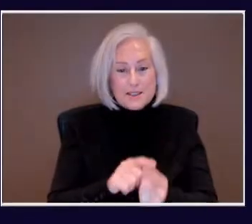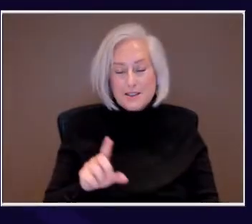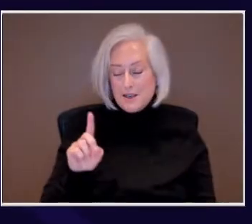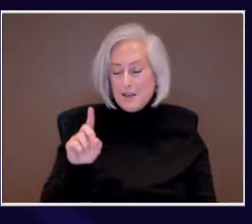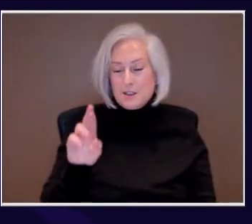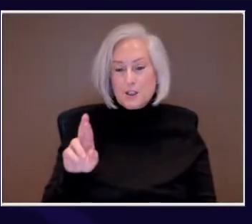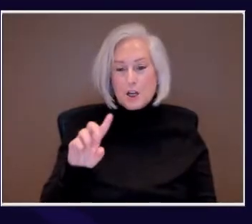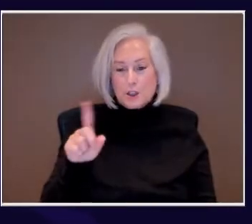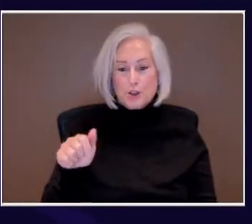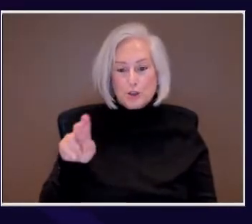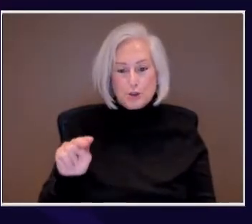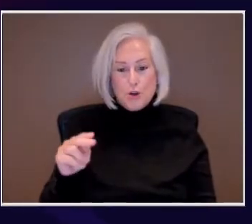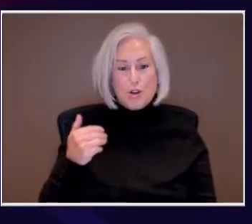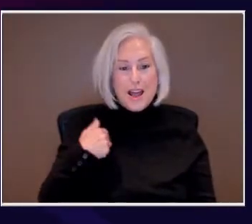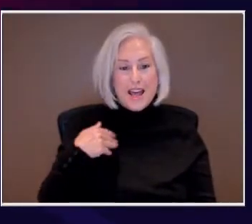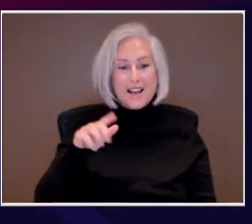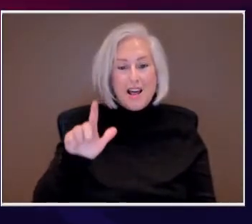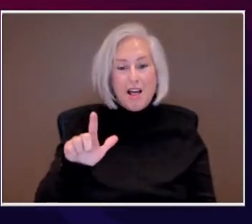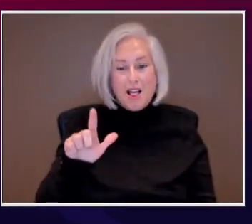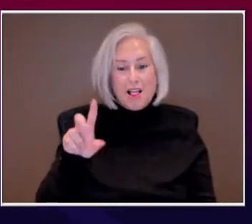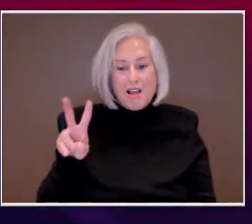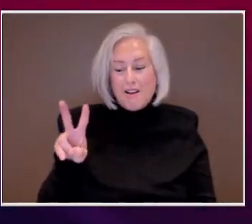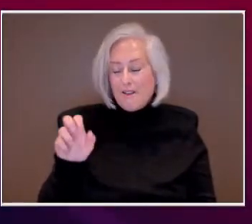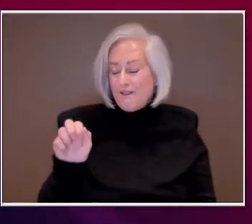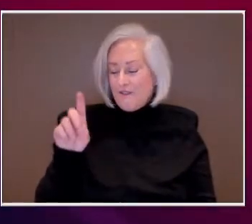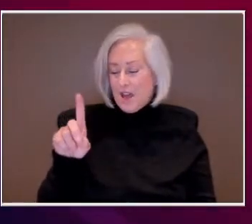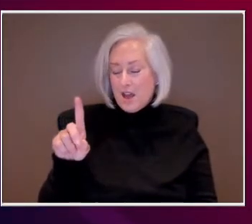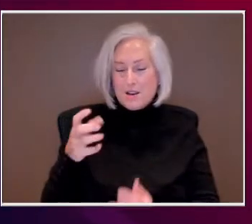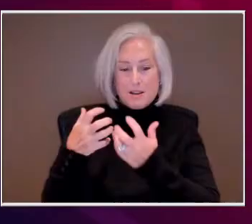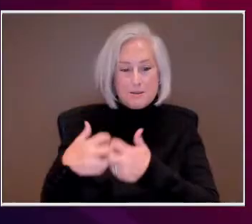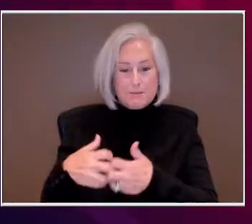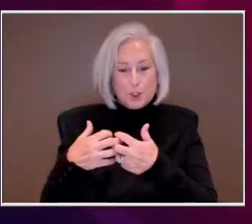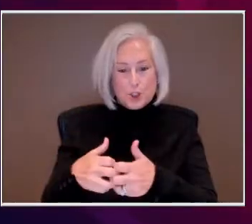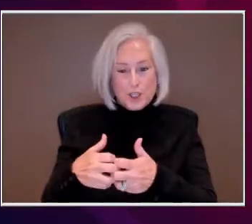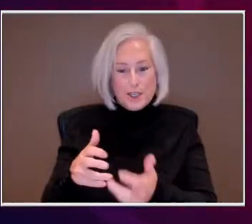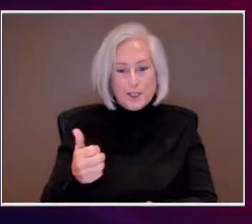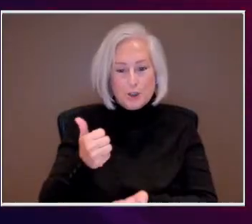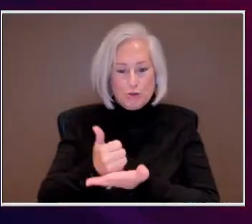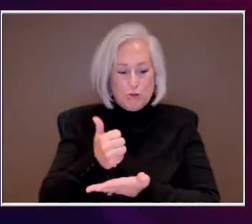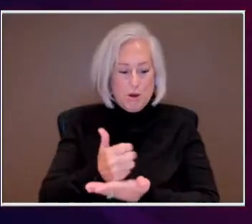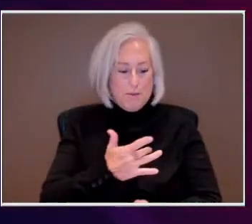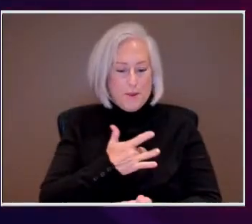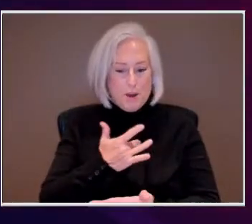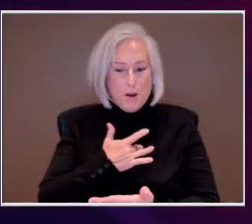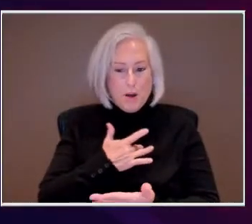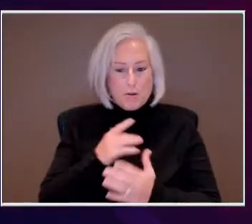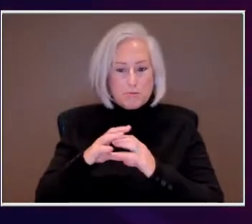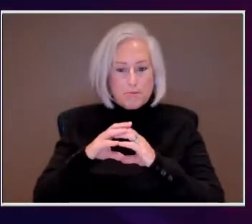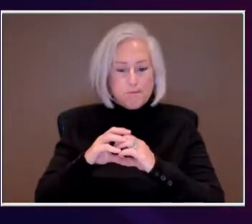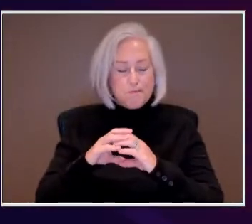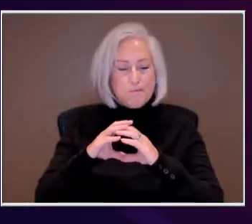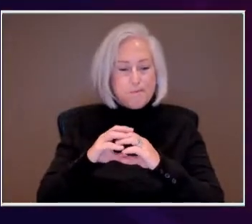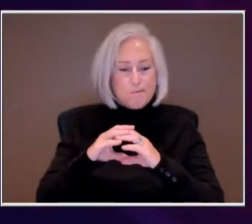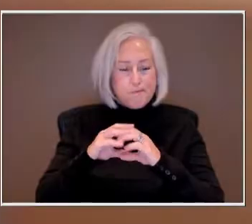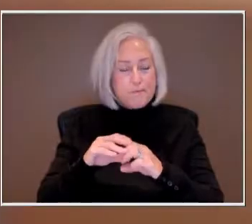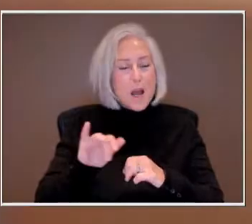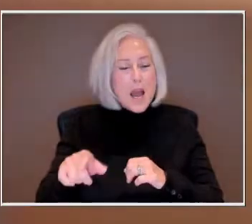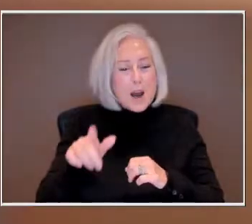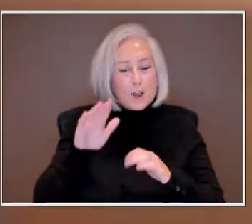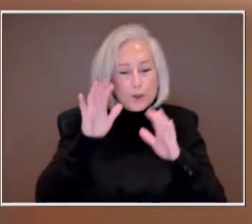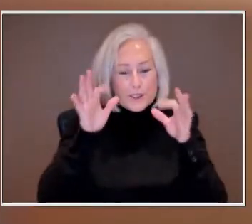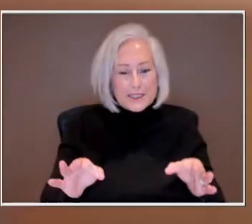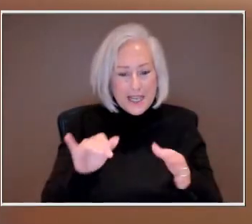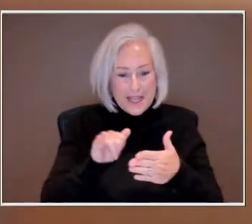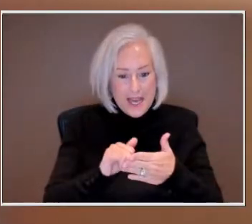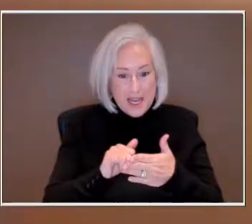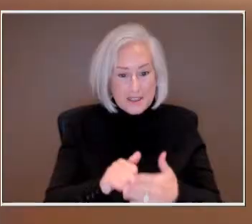kept his heart pumping. How do you decide someone like Robert is a candidate for an LVAD? Yeah, before I answer that